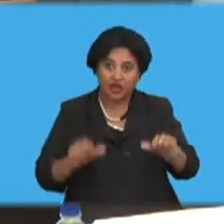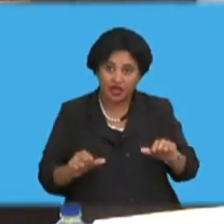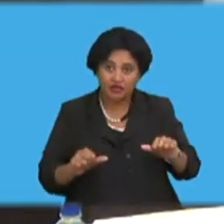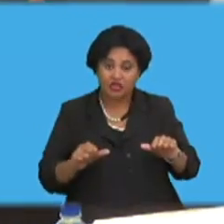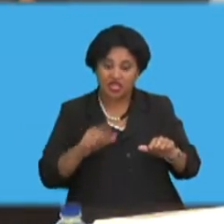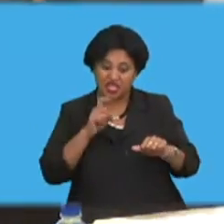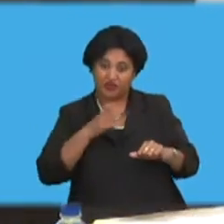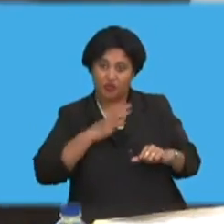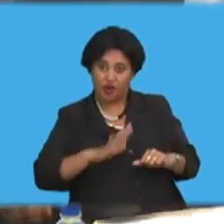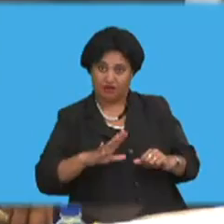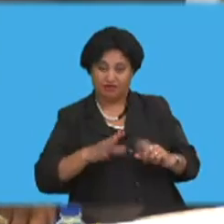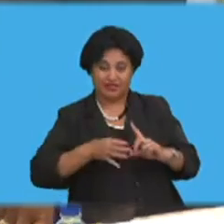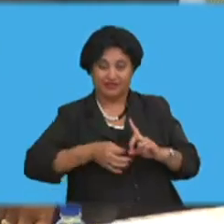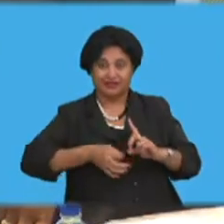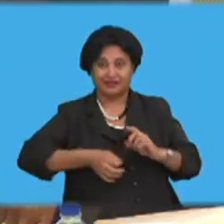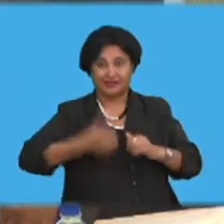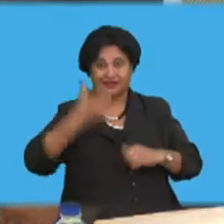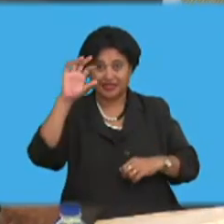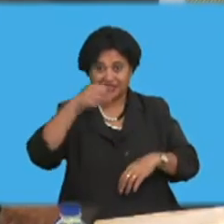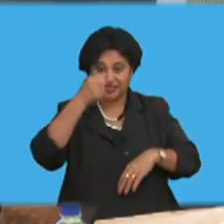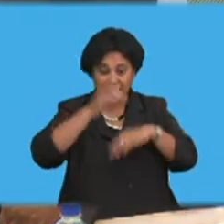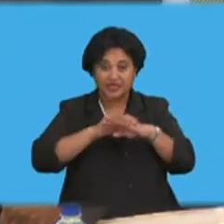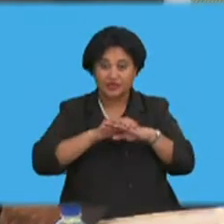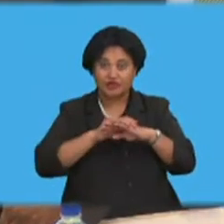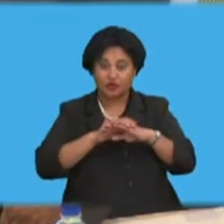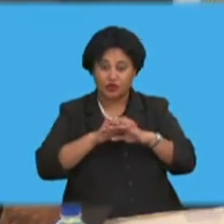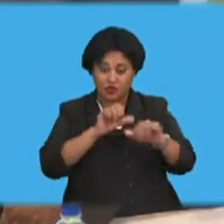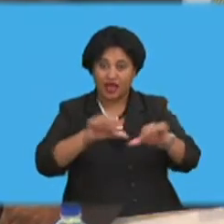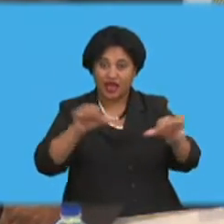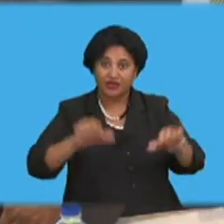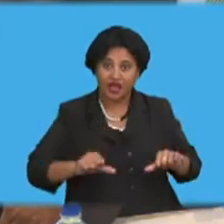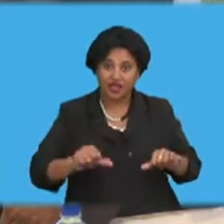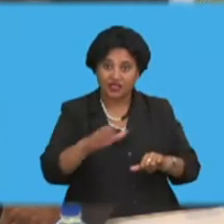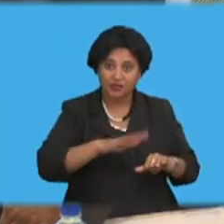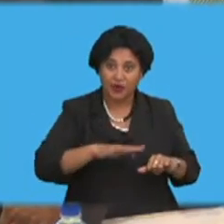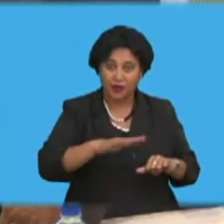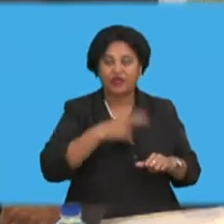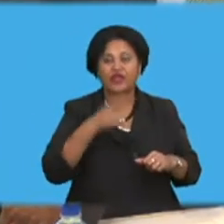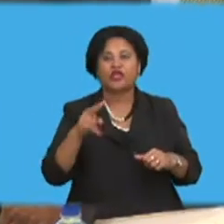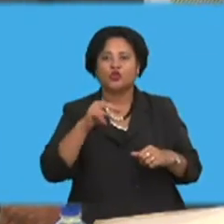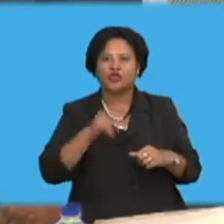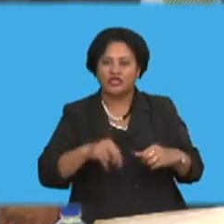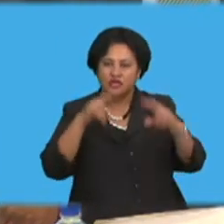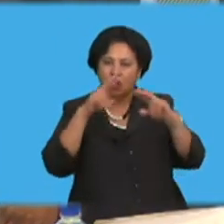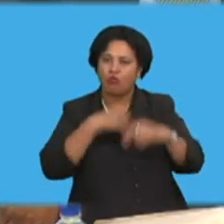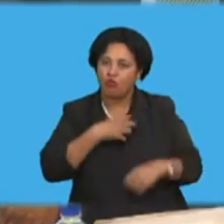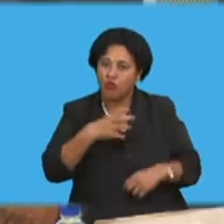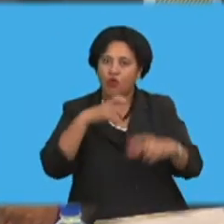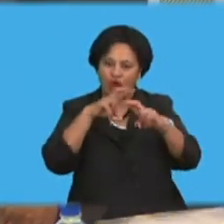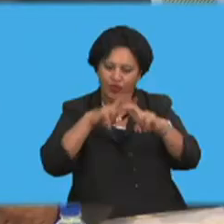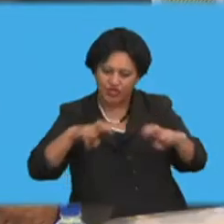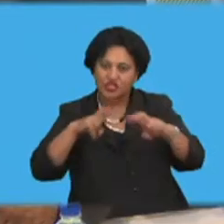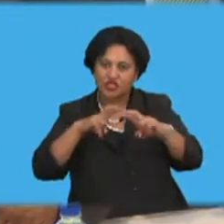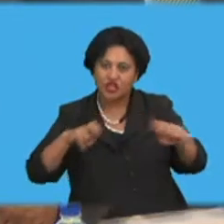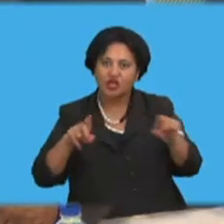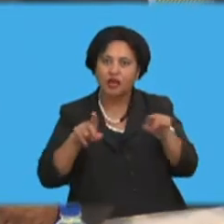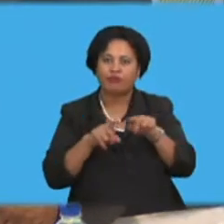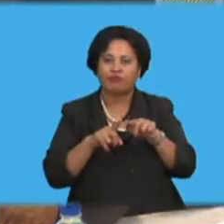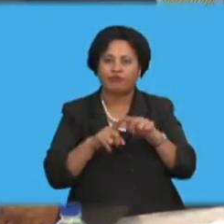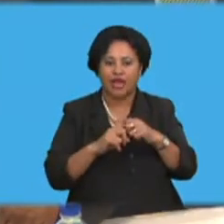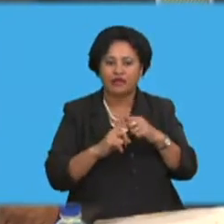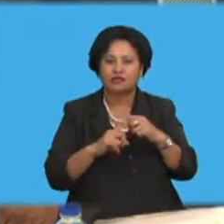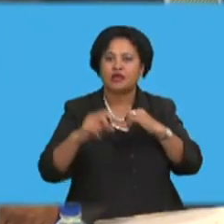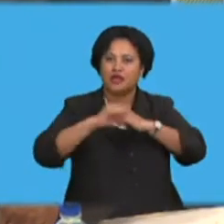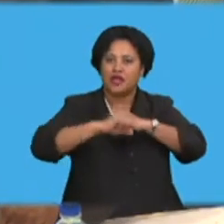be aggressively driven by research and, of course, marketing as well, Madam Speaker. And research is an area that is very,